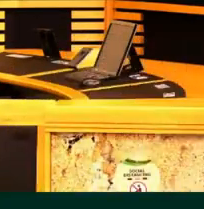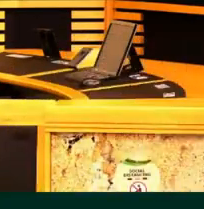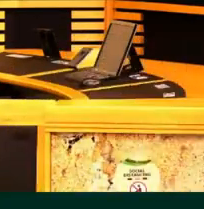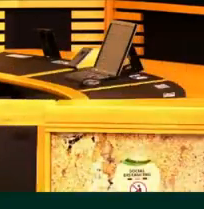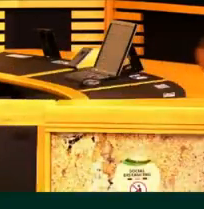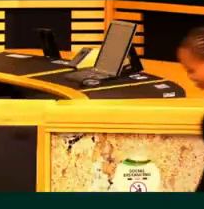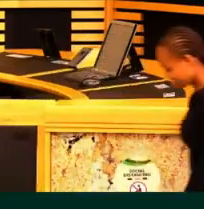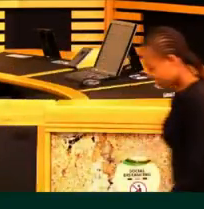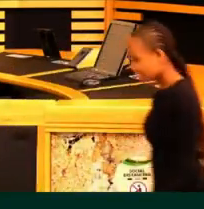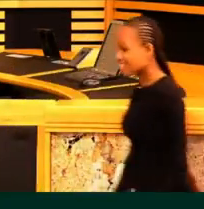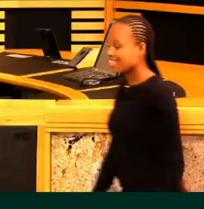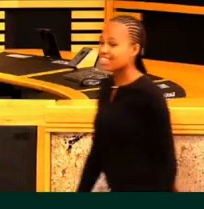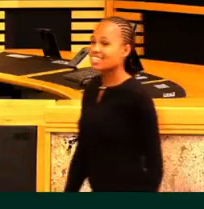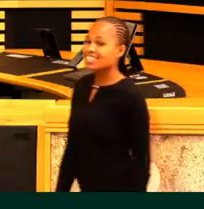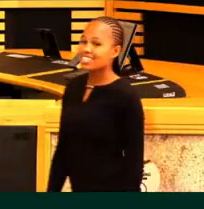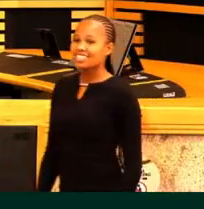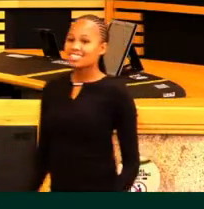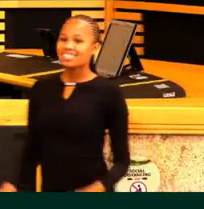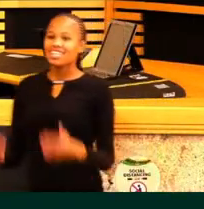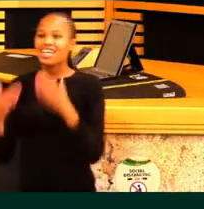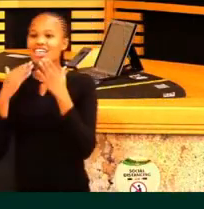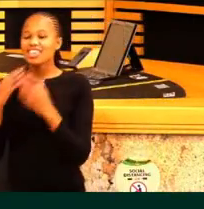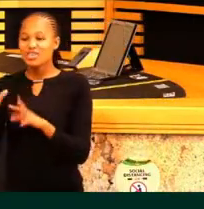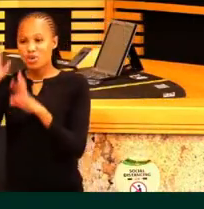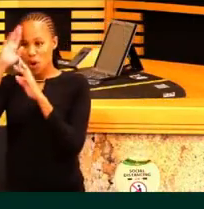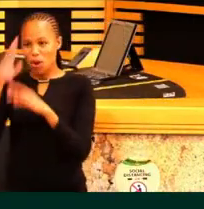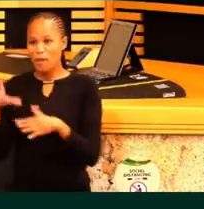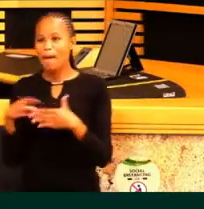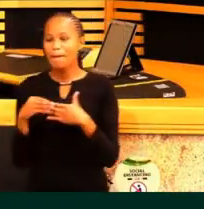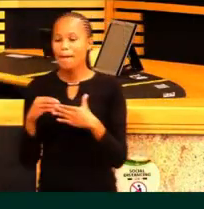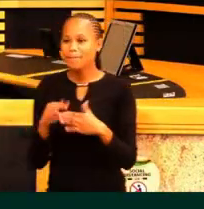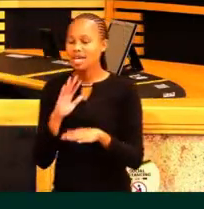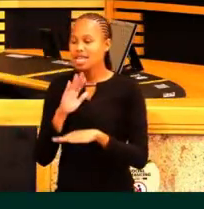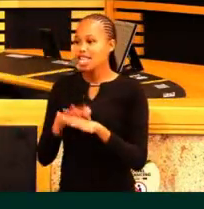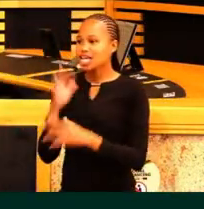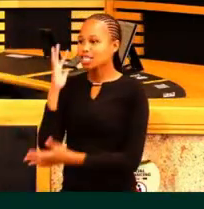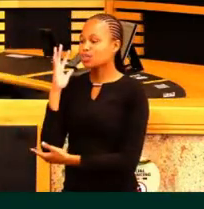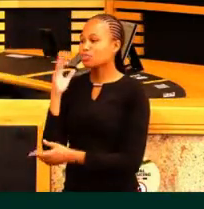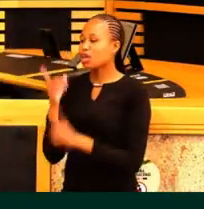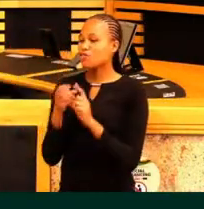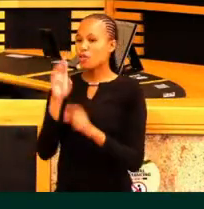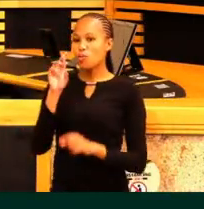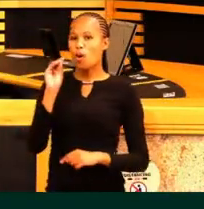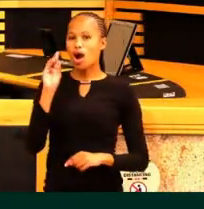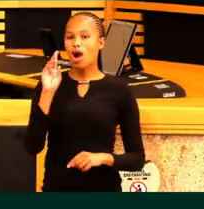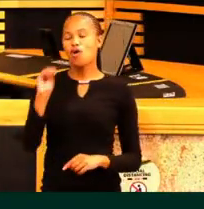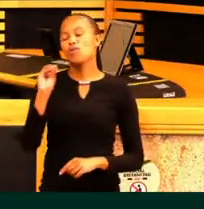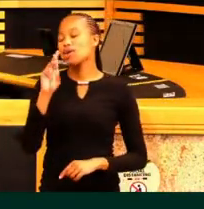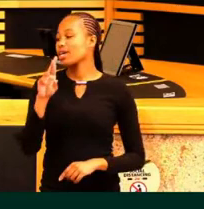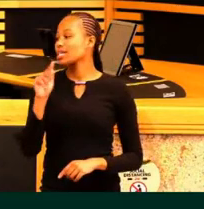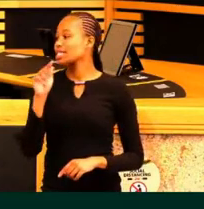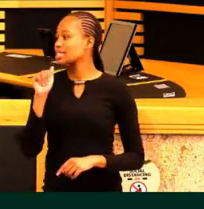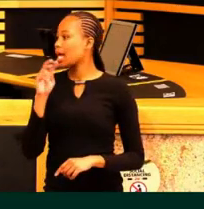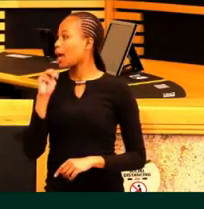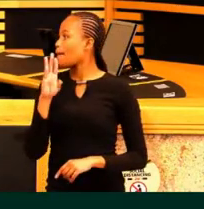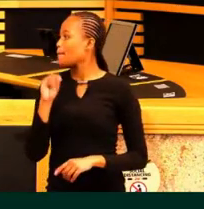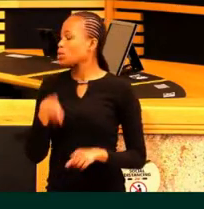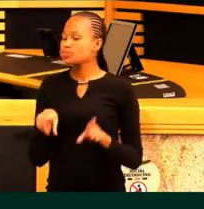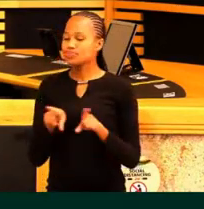thank you honorable member the next speaker from or Tambo as well